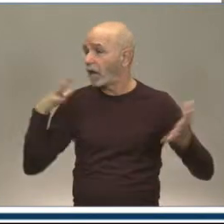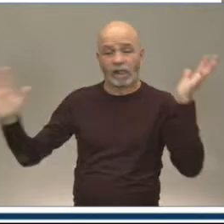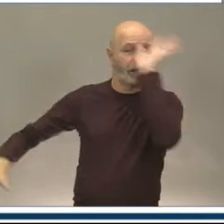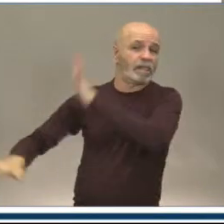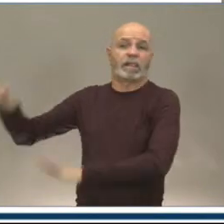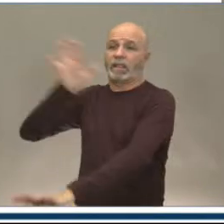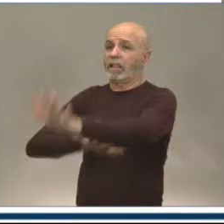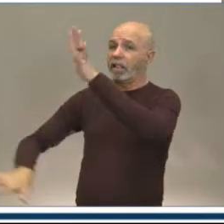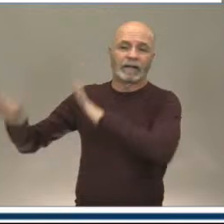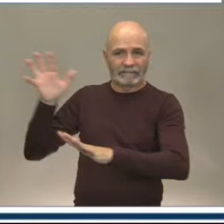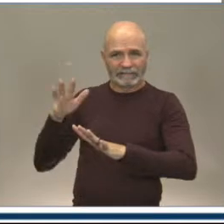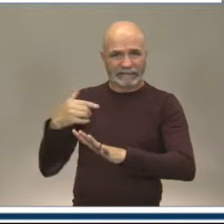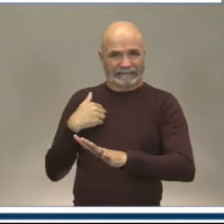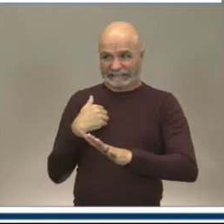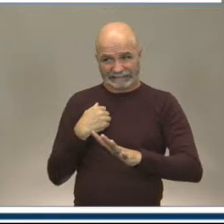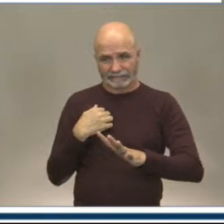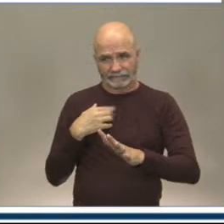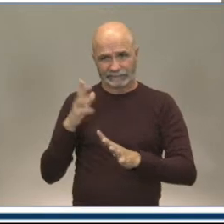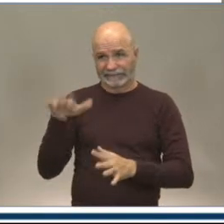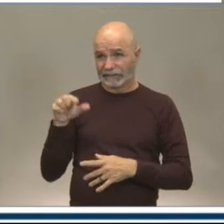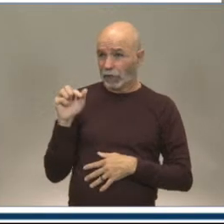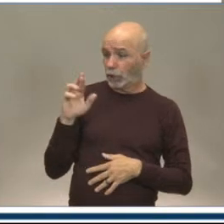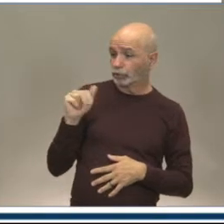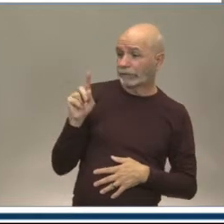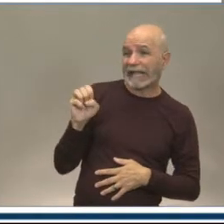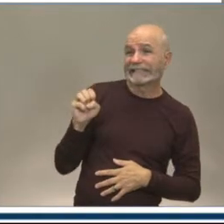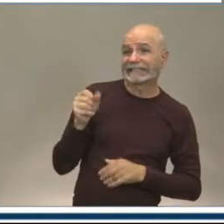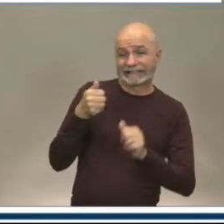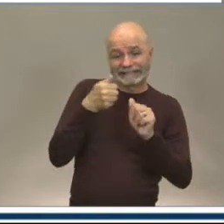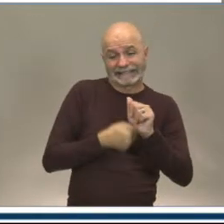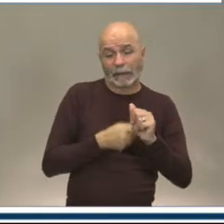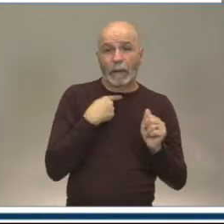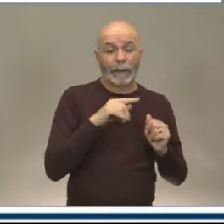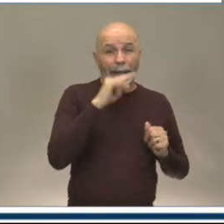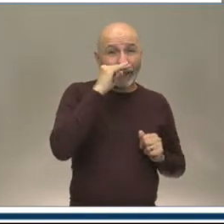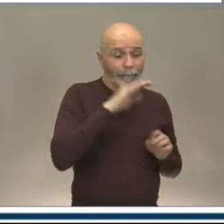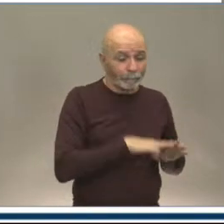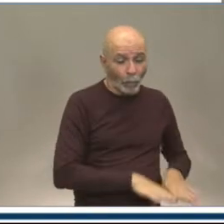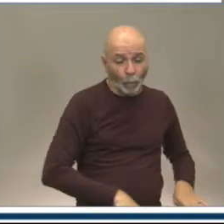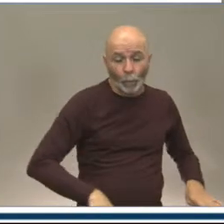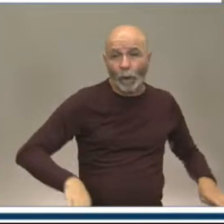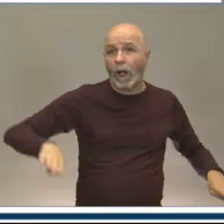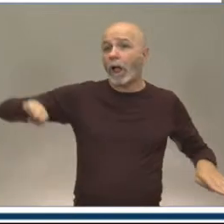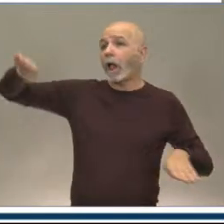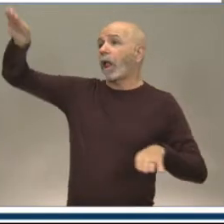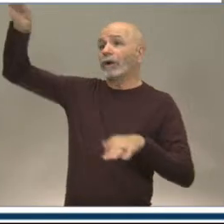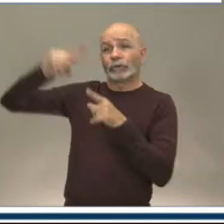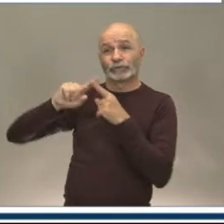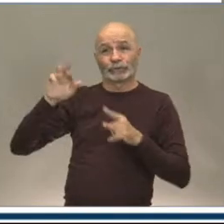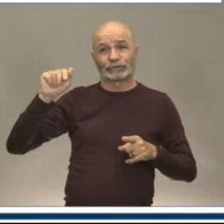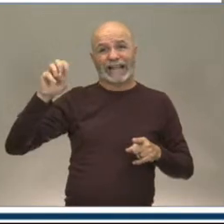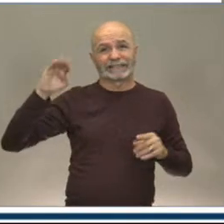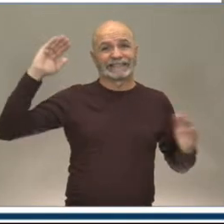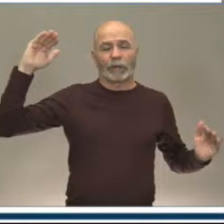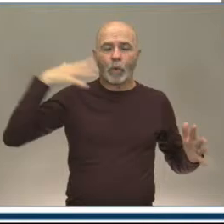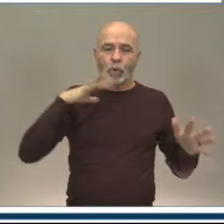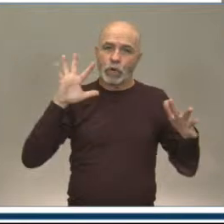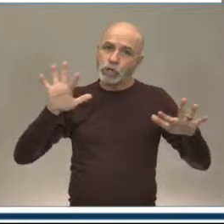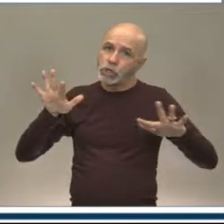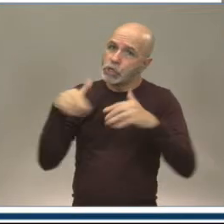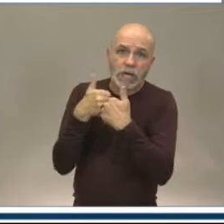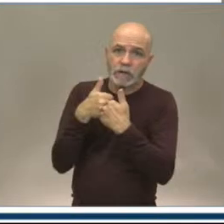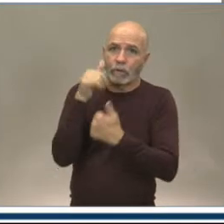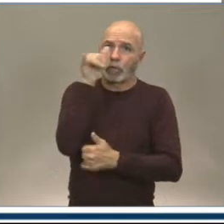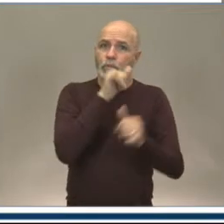every grade from P to 6 in a school has much greater challenges. So we've worked with education.